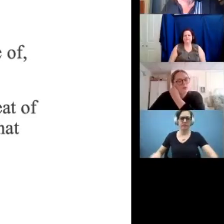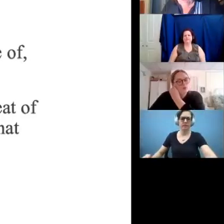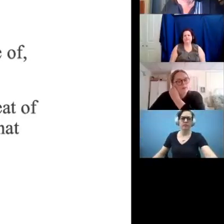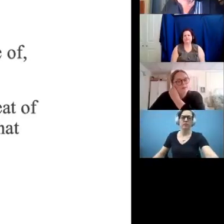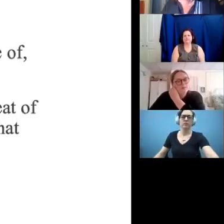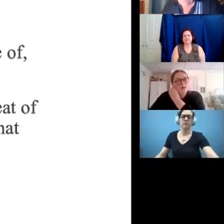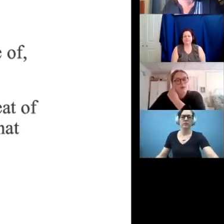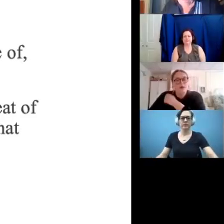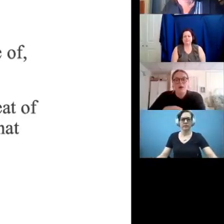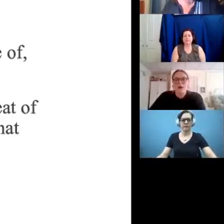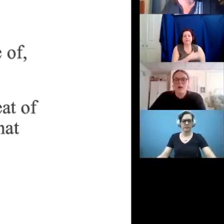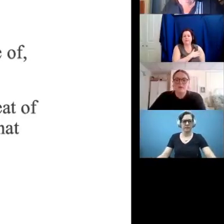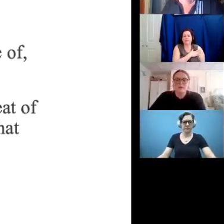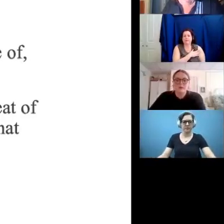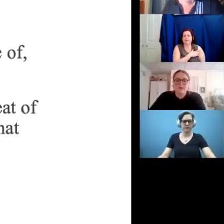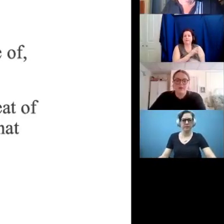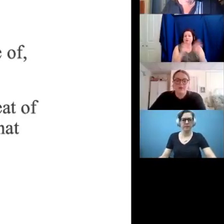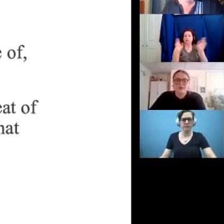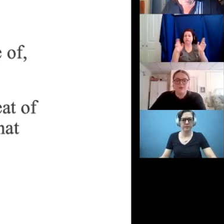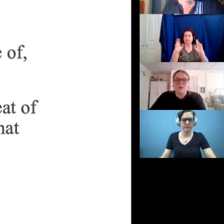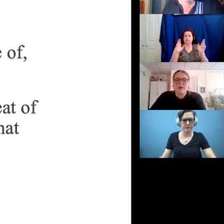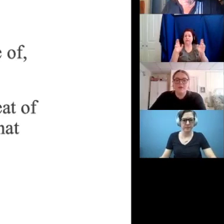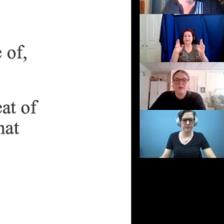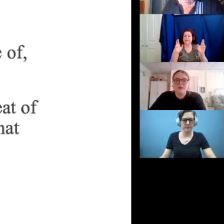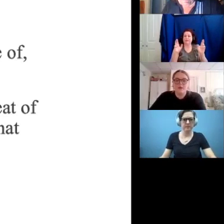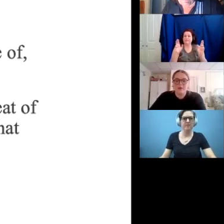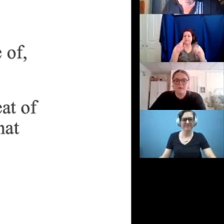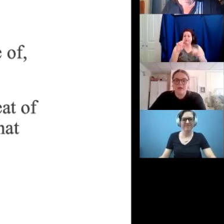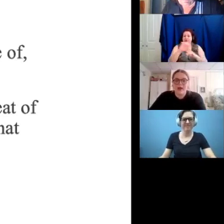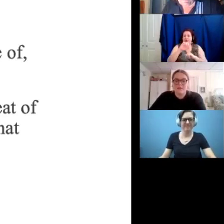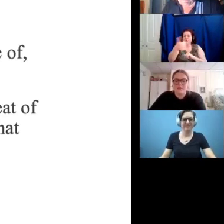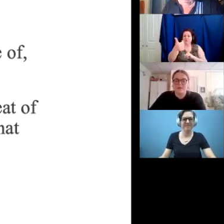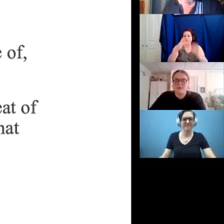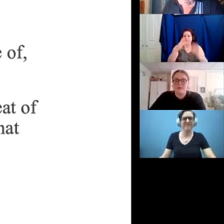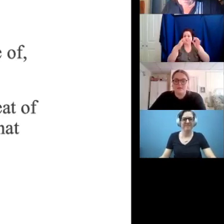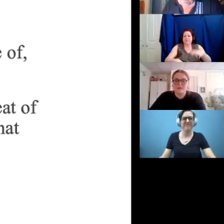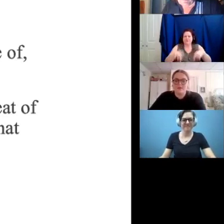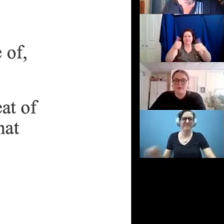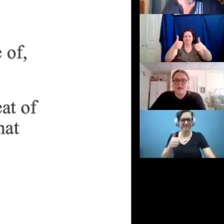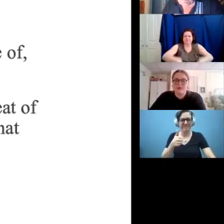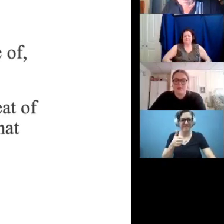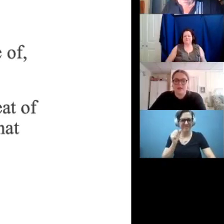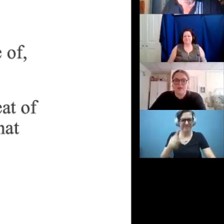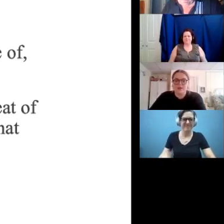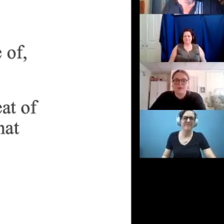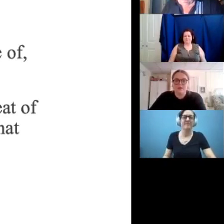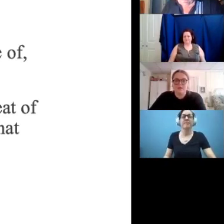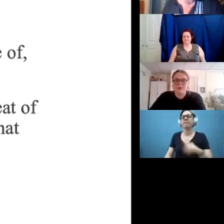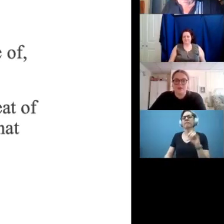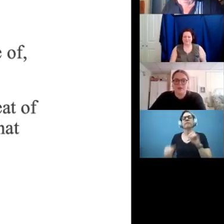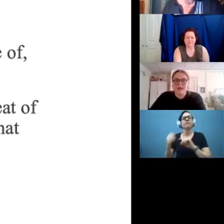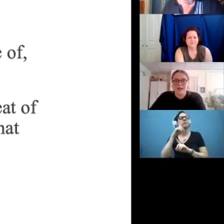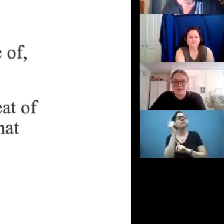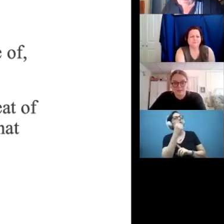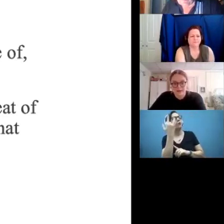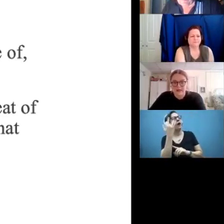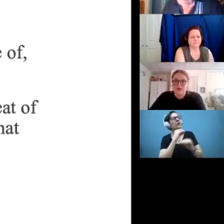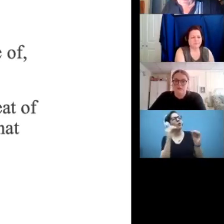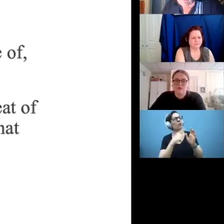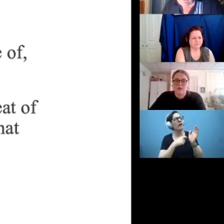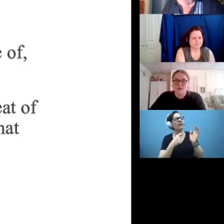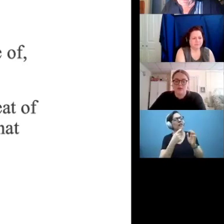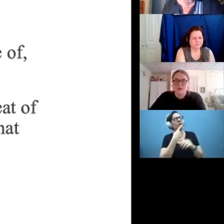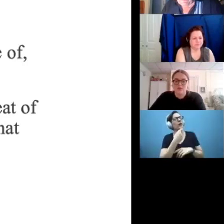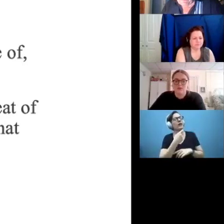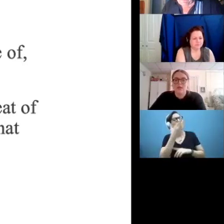seclusion. Please. We have a question. Why are there no red flags when both physical and mechanical restraints and